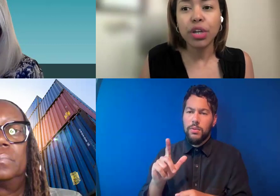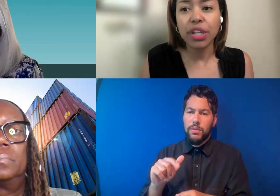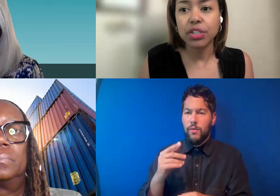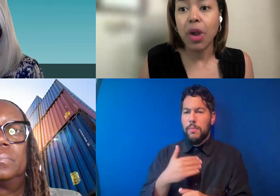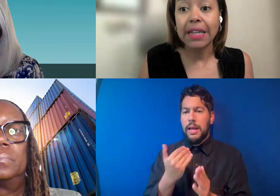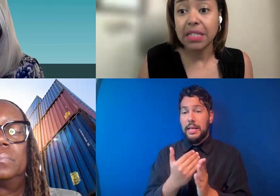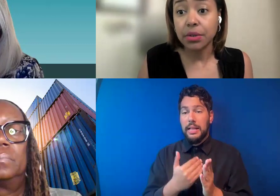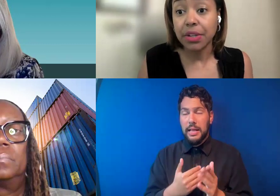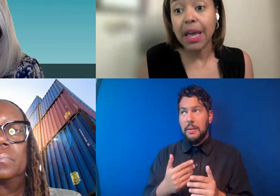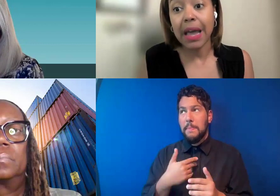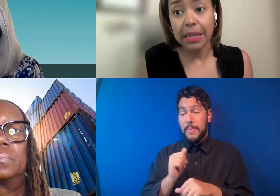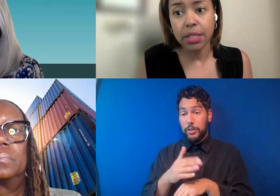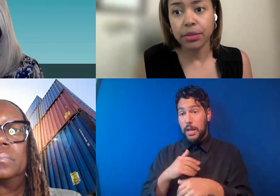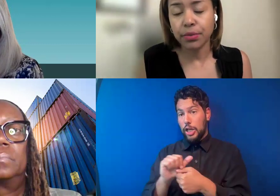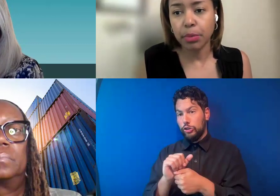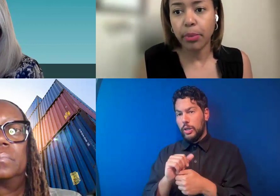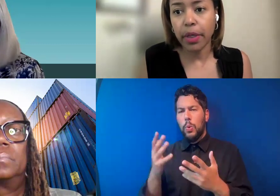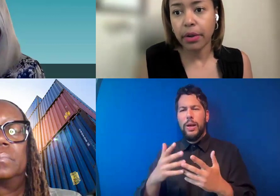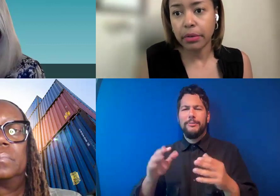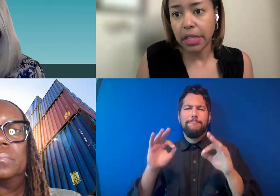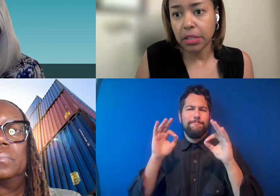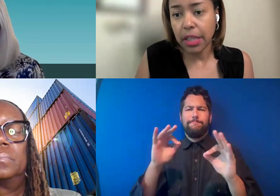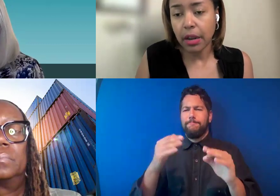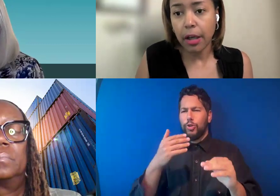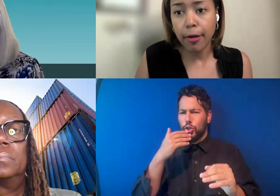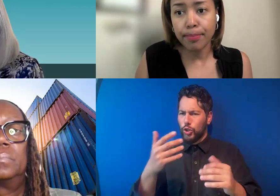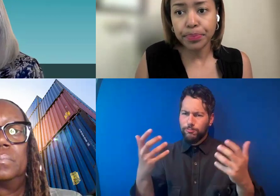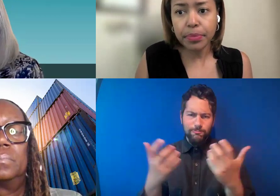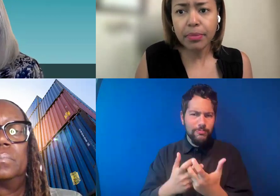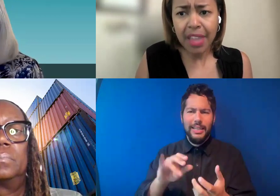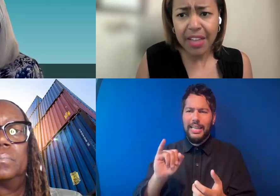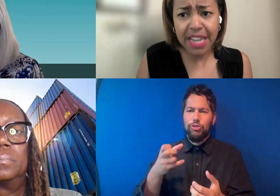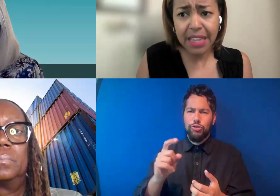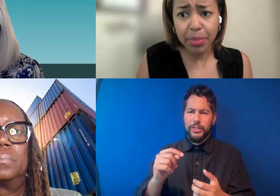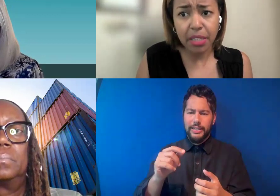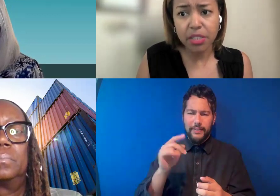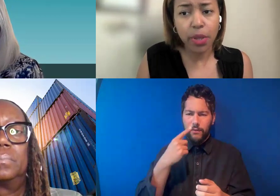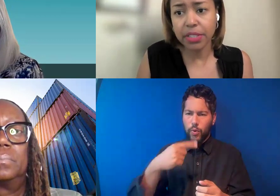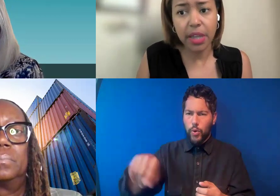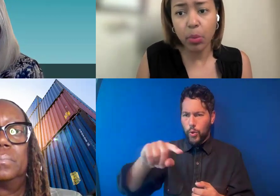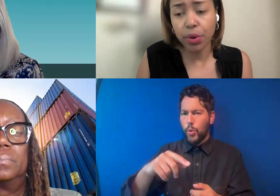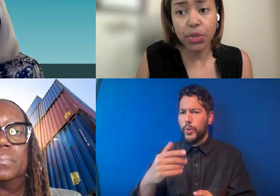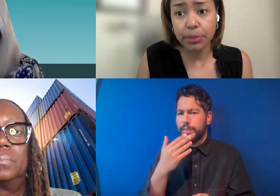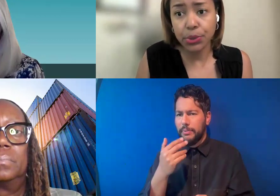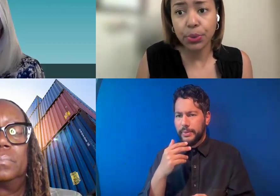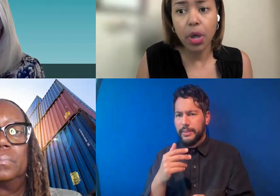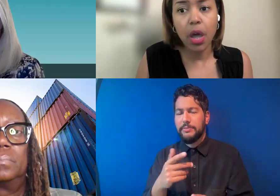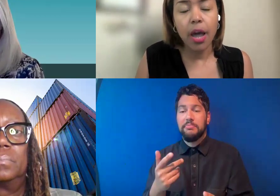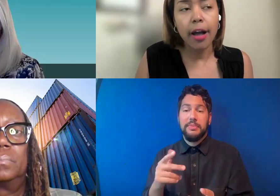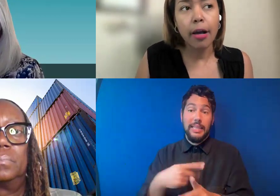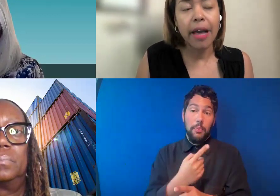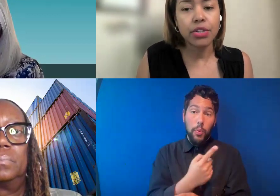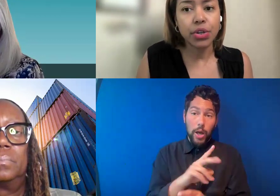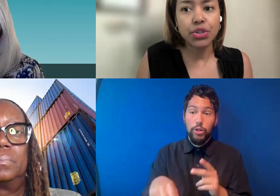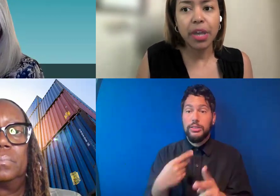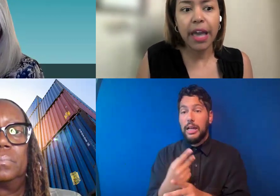training, what ingredients were ideal and not ideal for people that have diabetes, whether it's type 1 or type